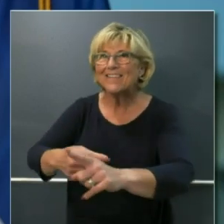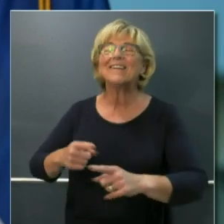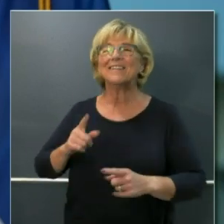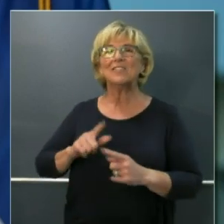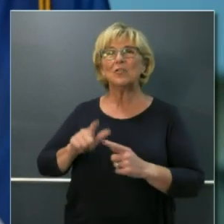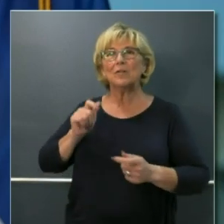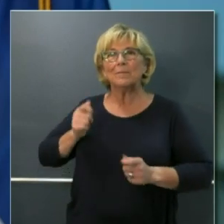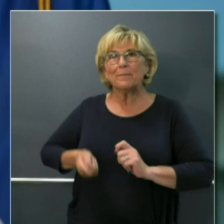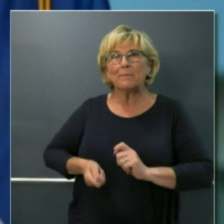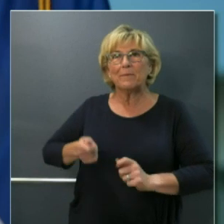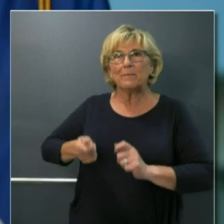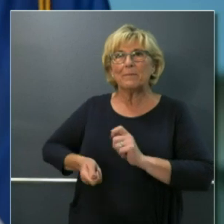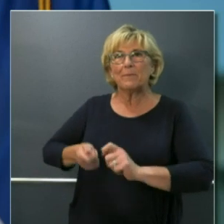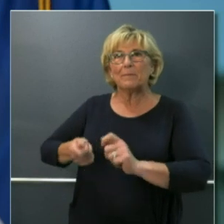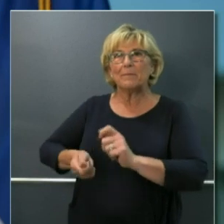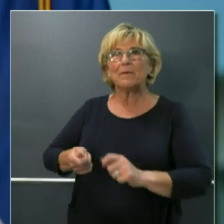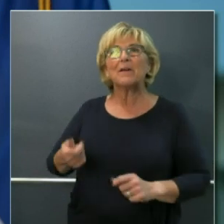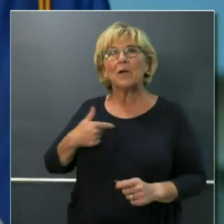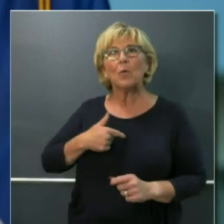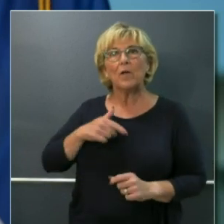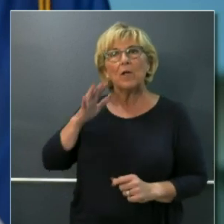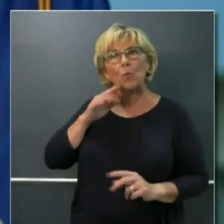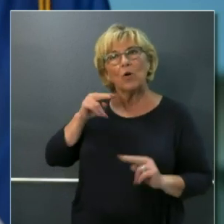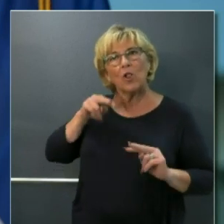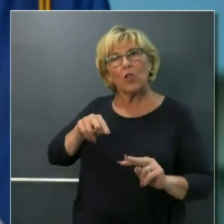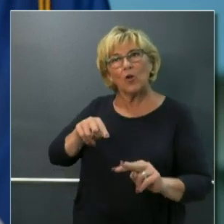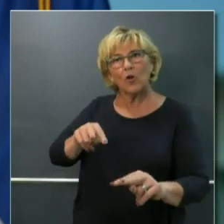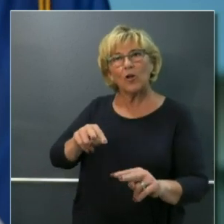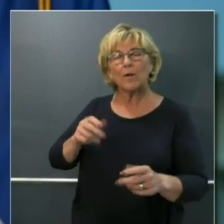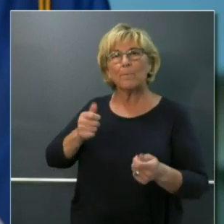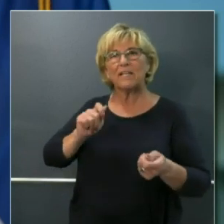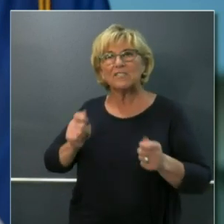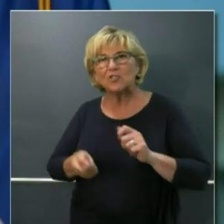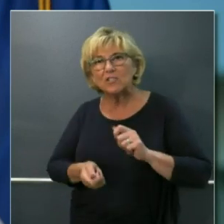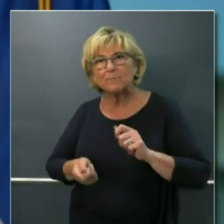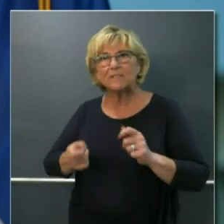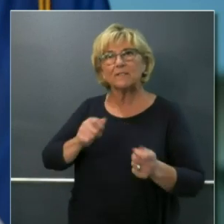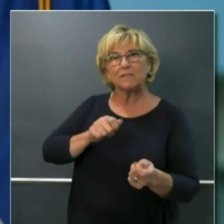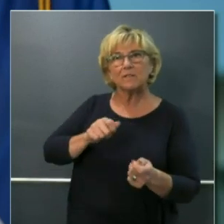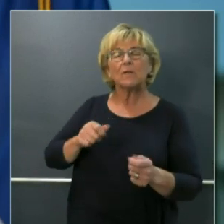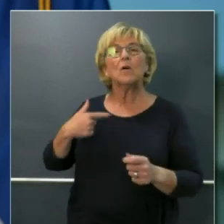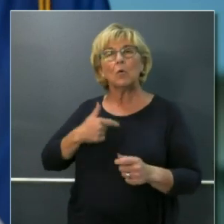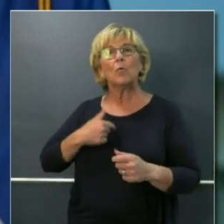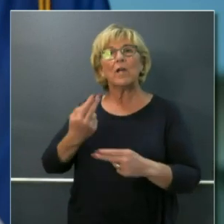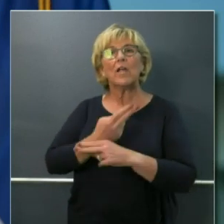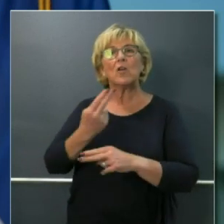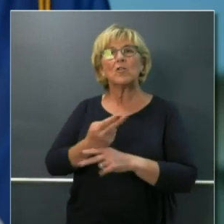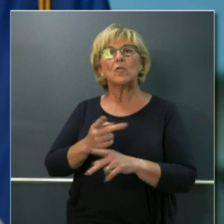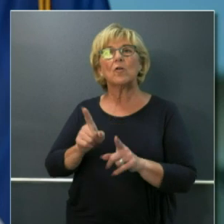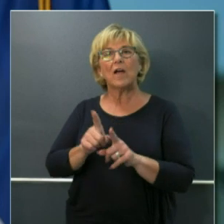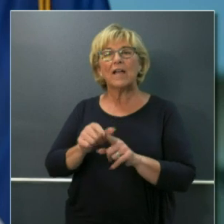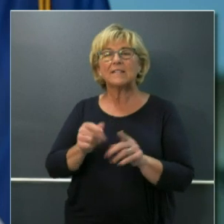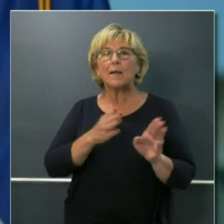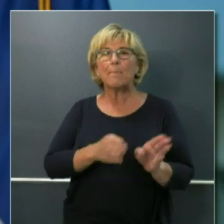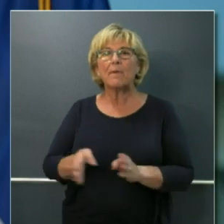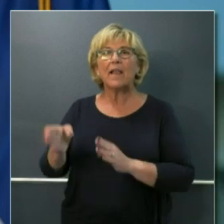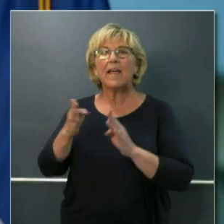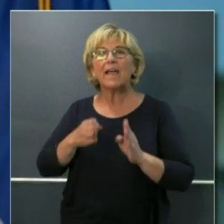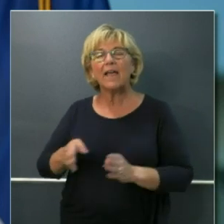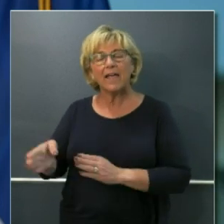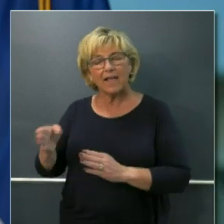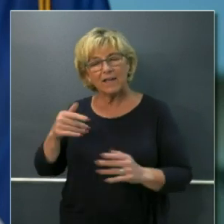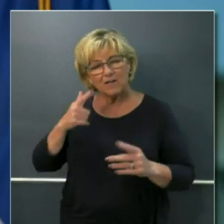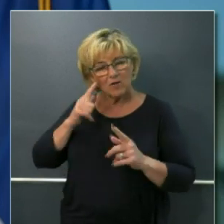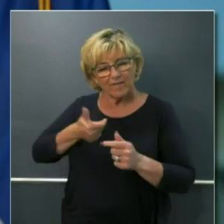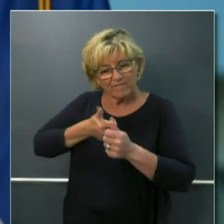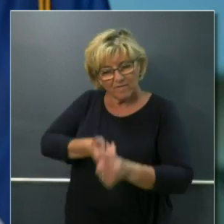those, and that we're going to continue looking at that model, making the adjustments so that we can use it as a planning tool, but that